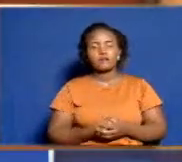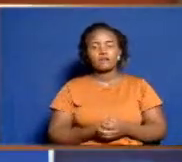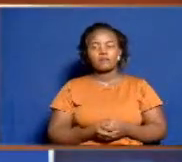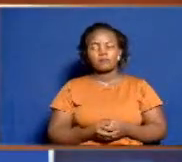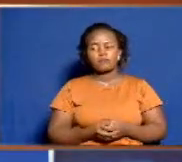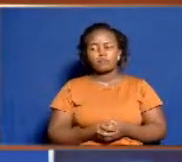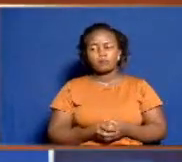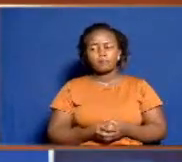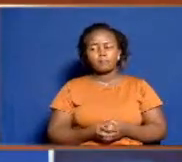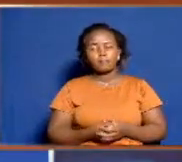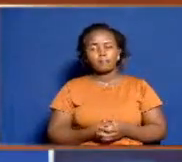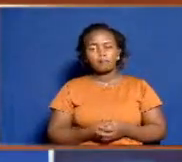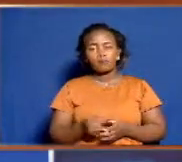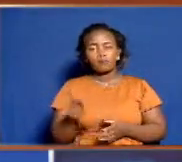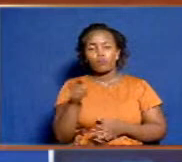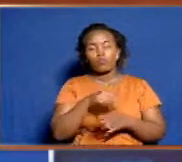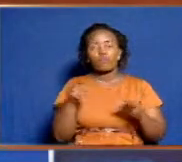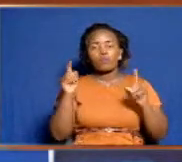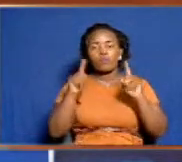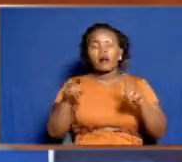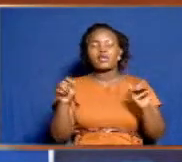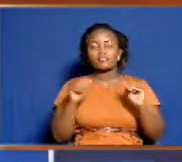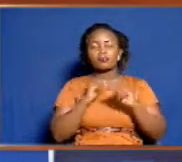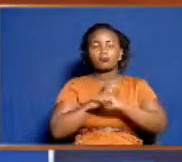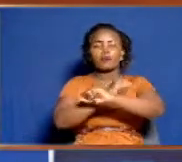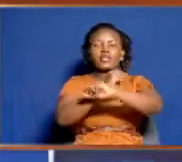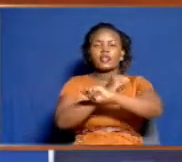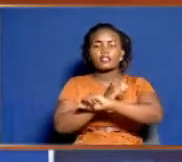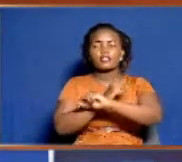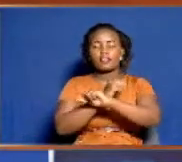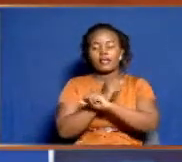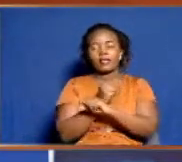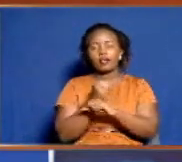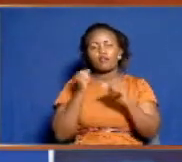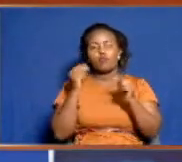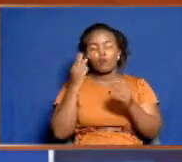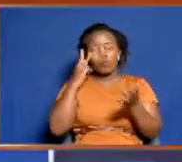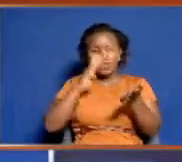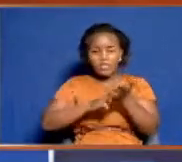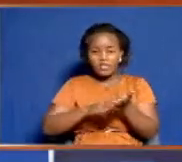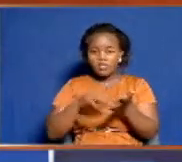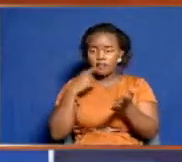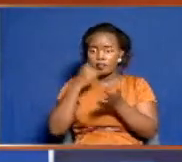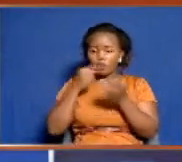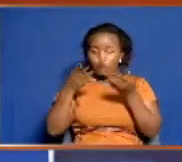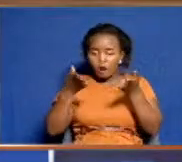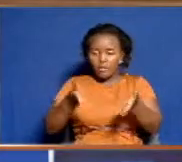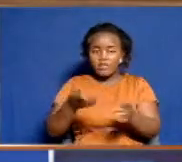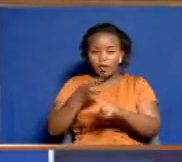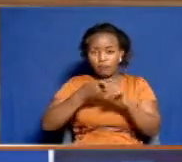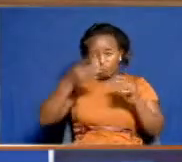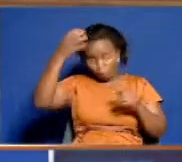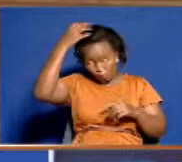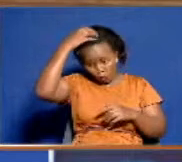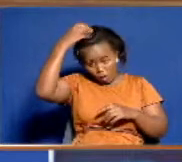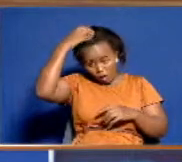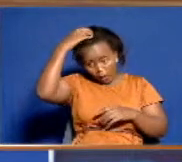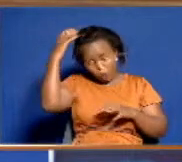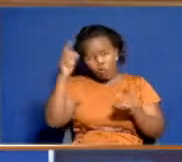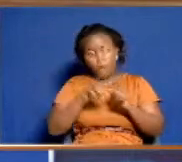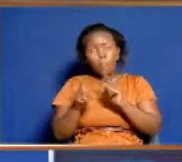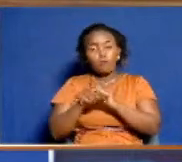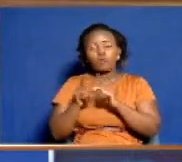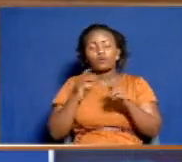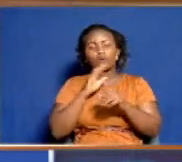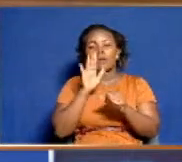There is need to safeguard the identity of the witnesses who are present from Lamu. Their concerns are